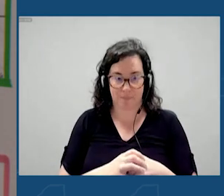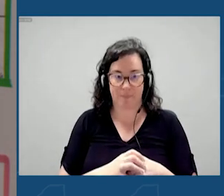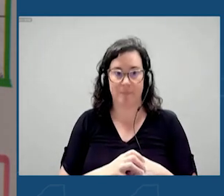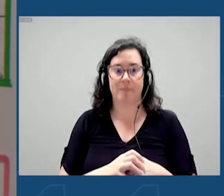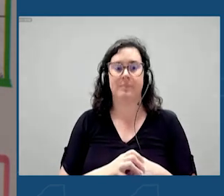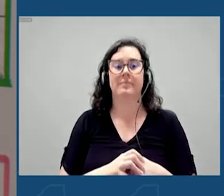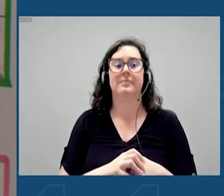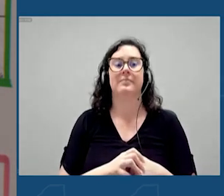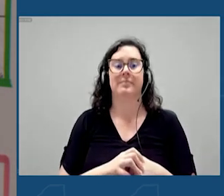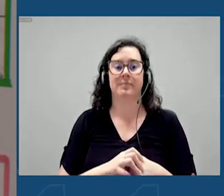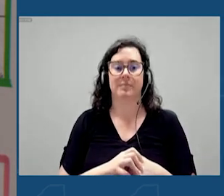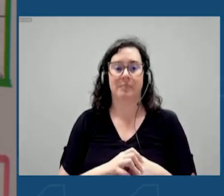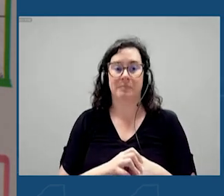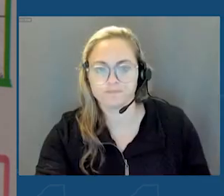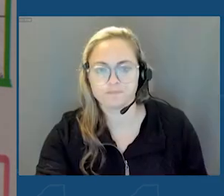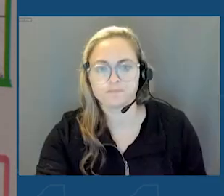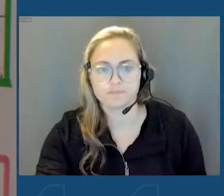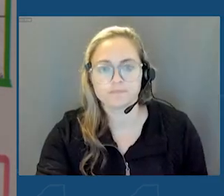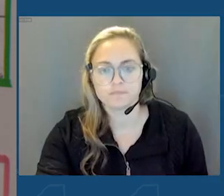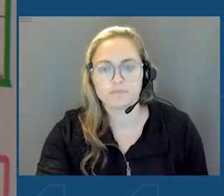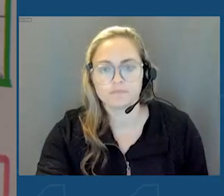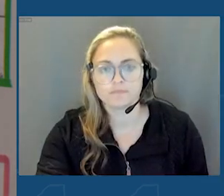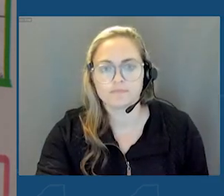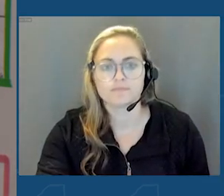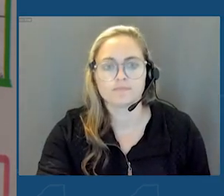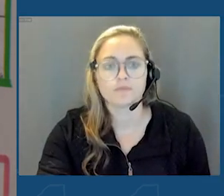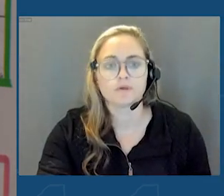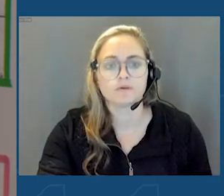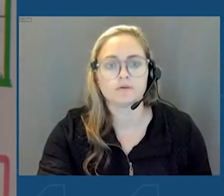parents shoulder this burden, but we also think that more businesses